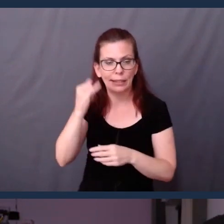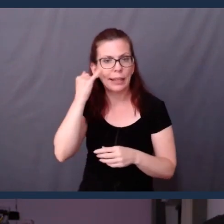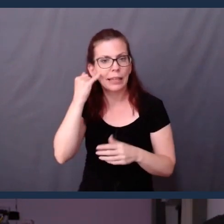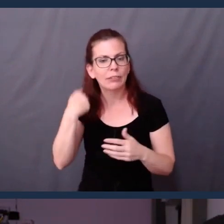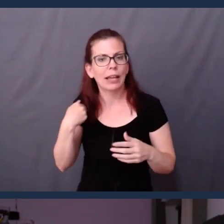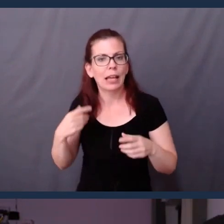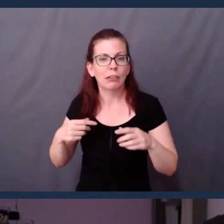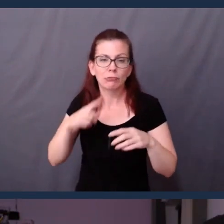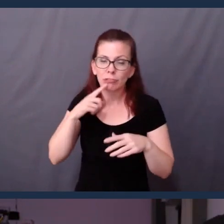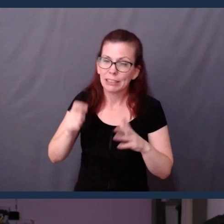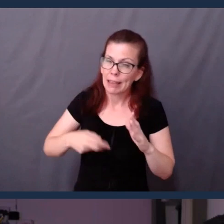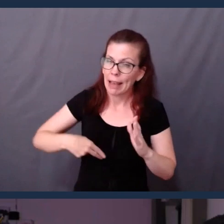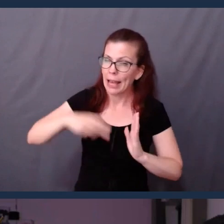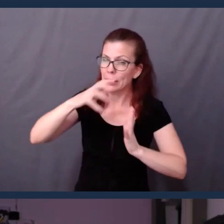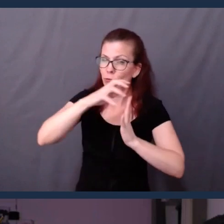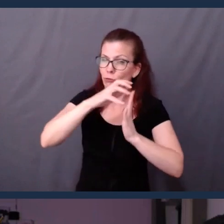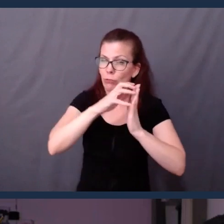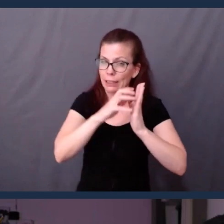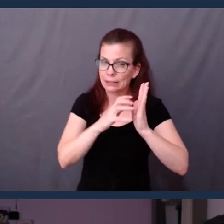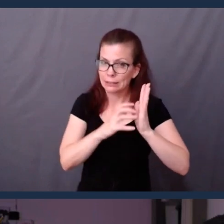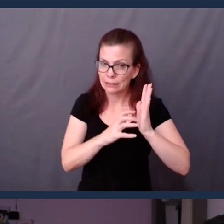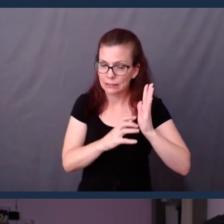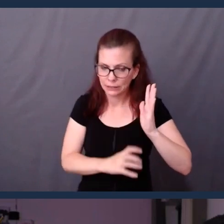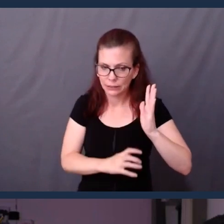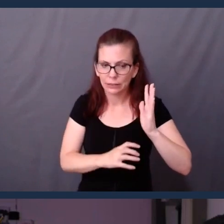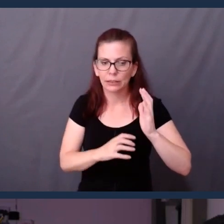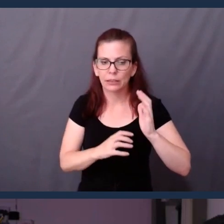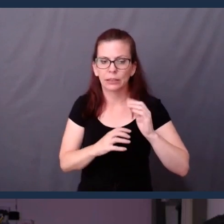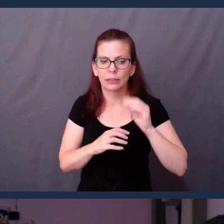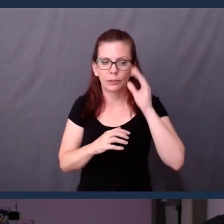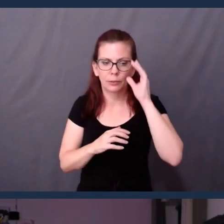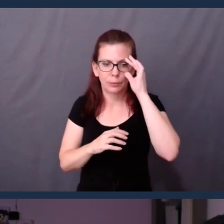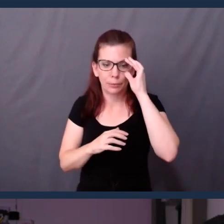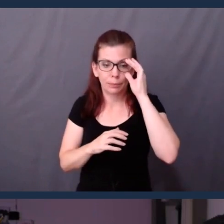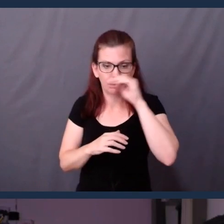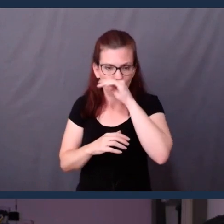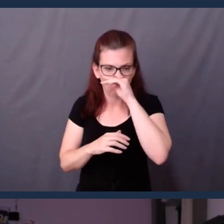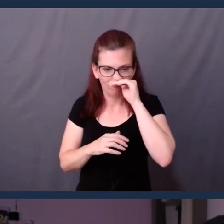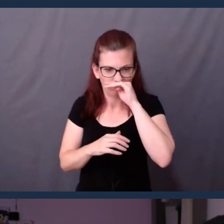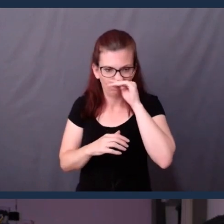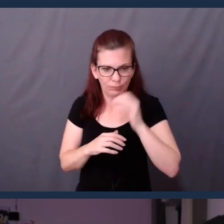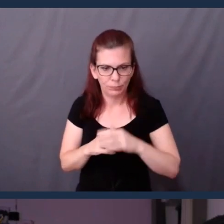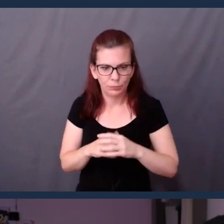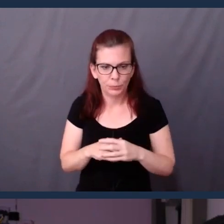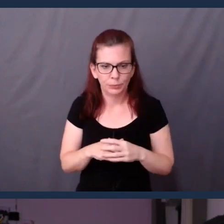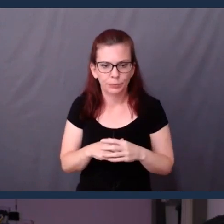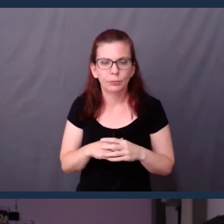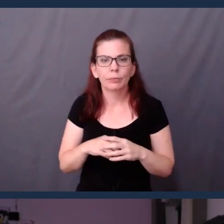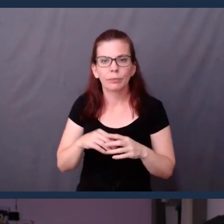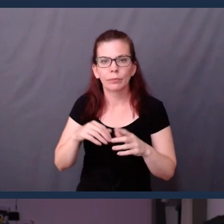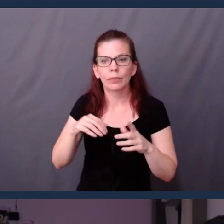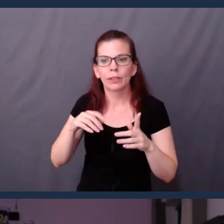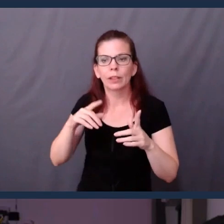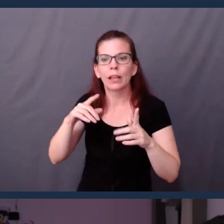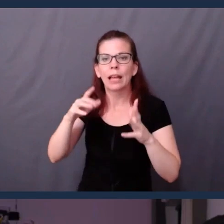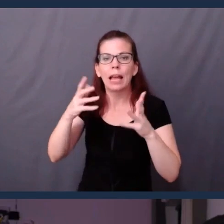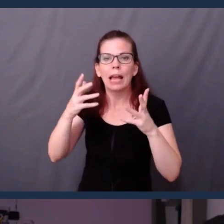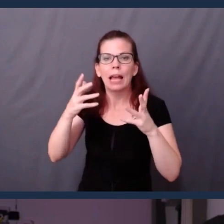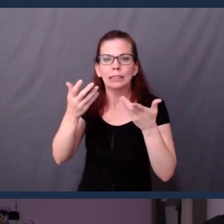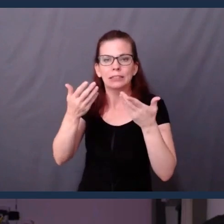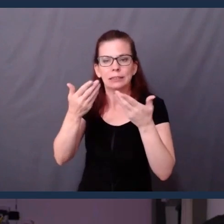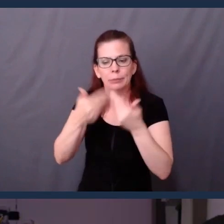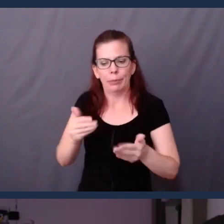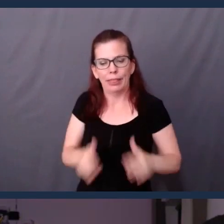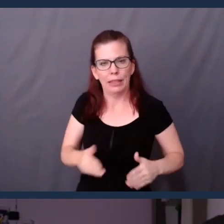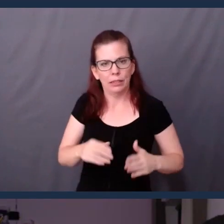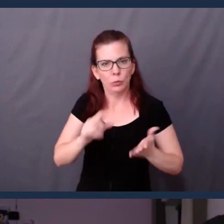writes, so that way the shards can't keep up, then maybe I also want to split that across shards. But then if